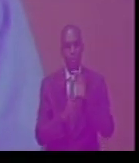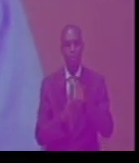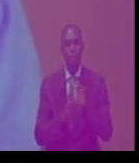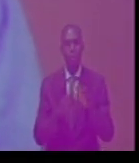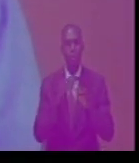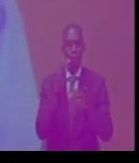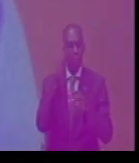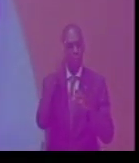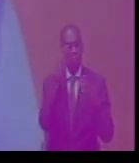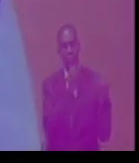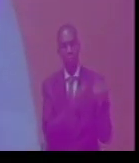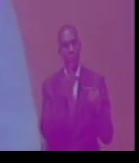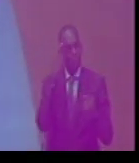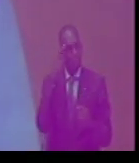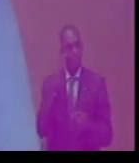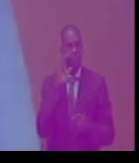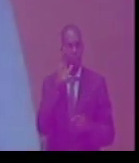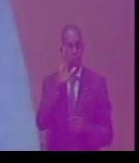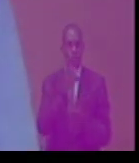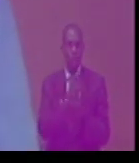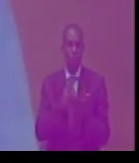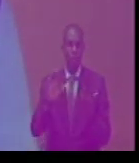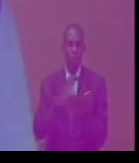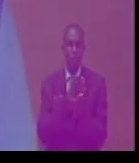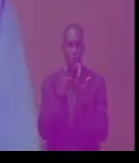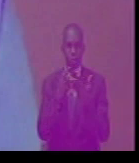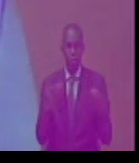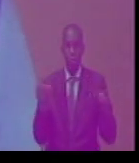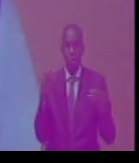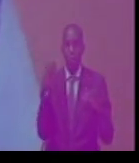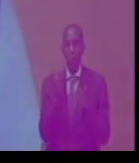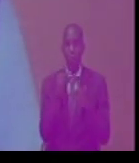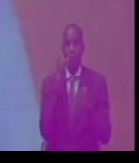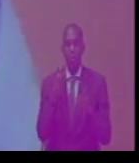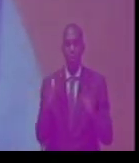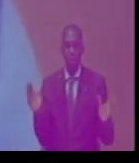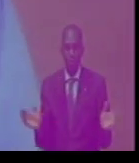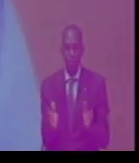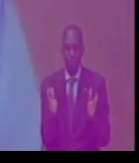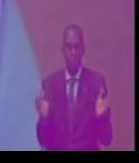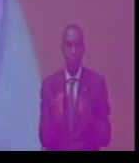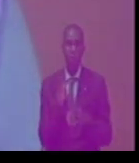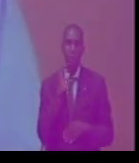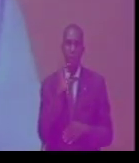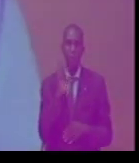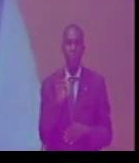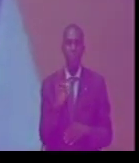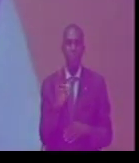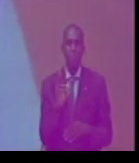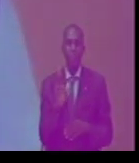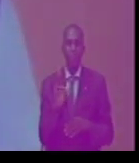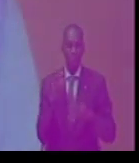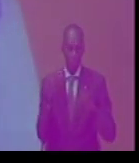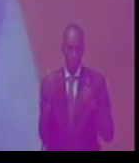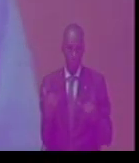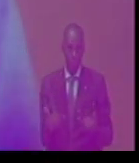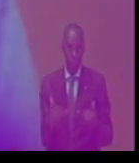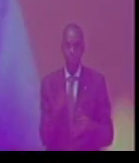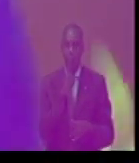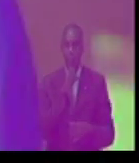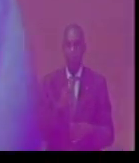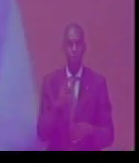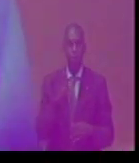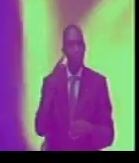of IGS, manifesting faith for your divine solution. Point three got me and encouraged me